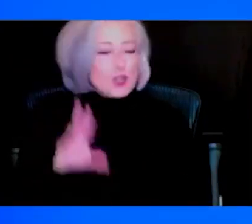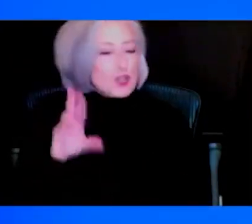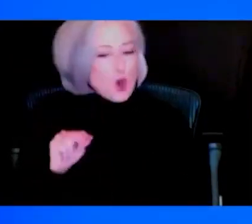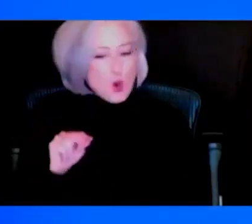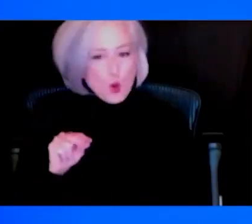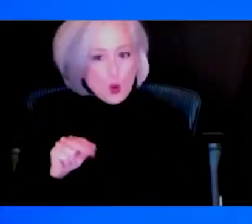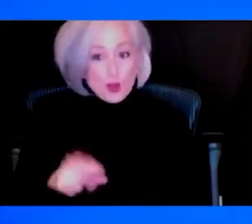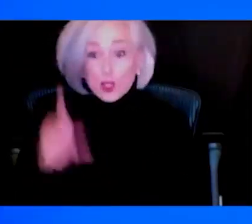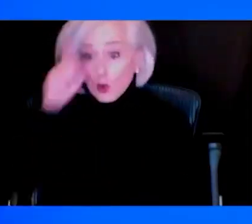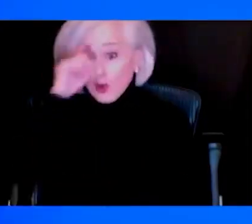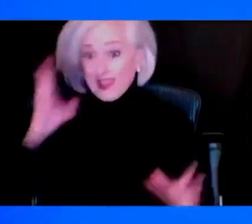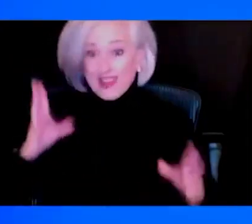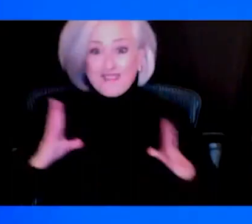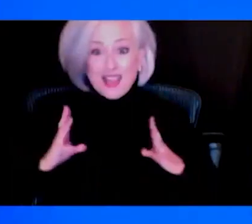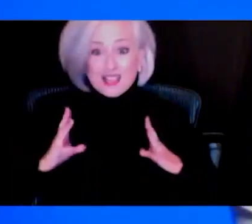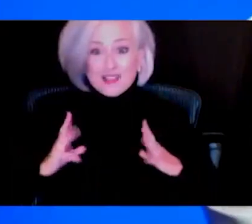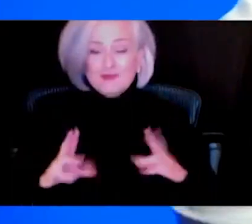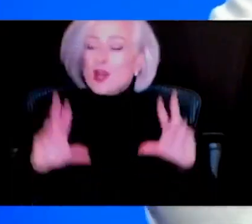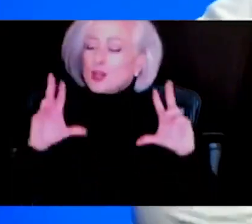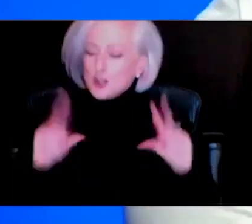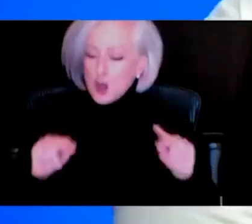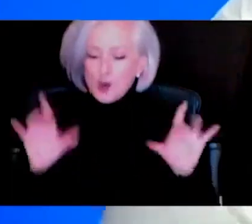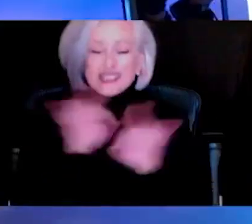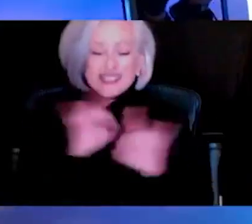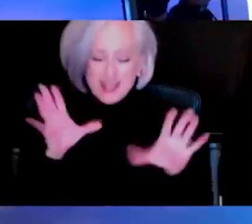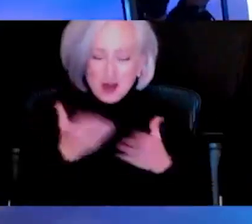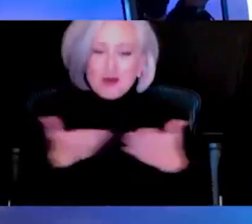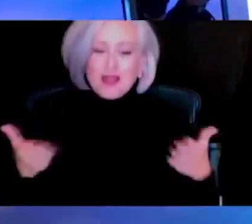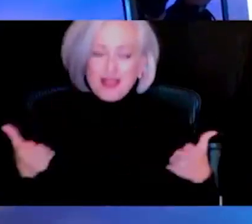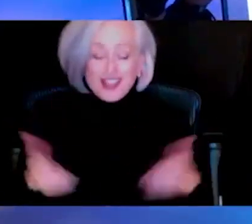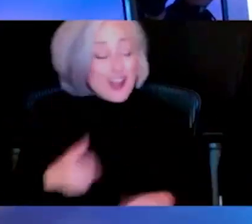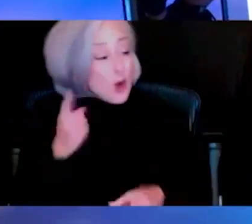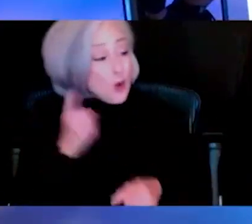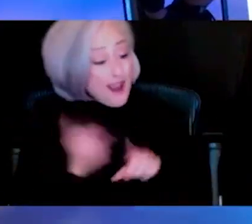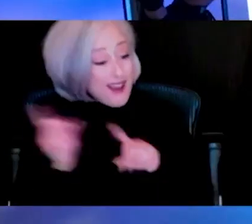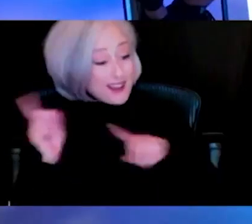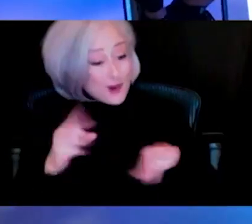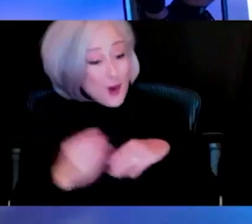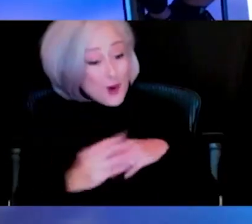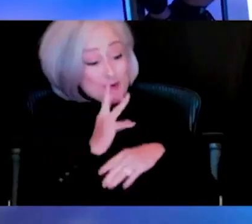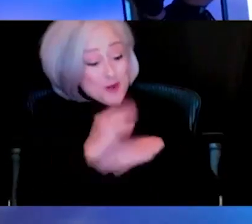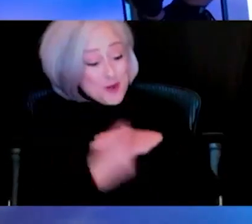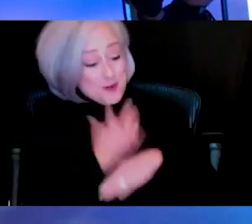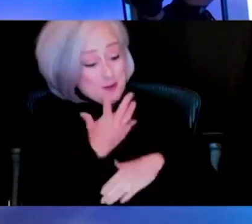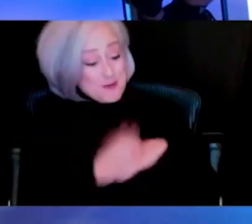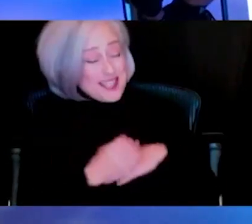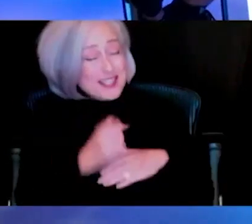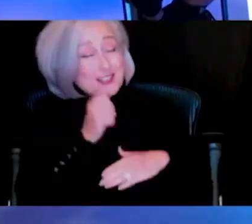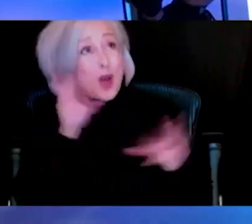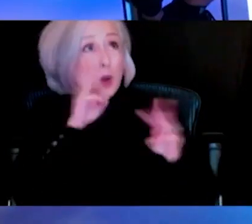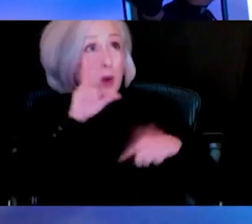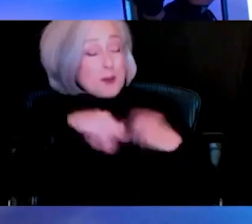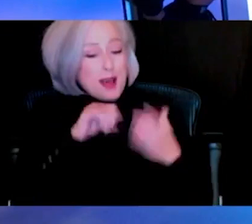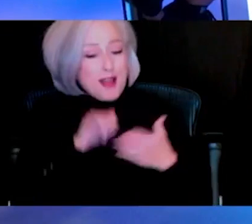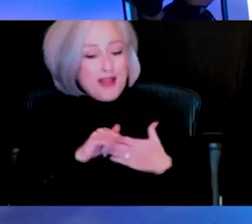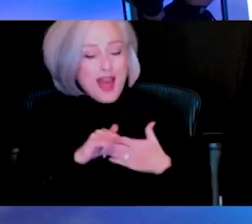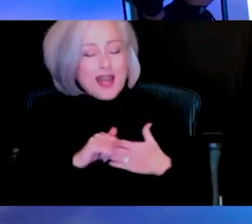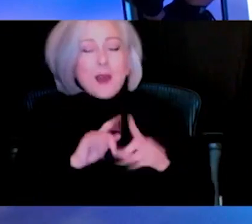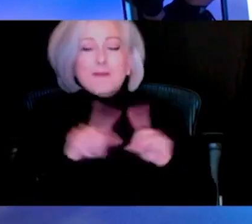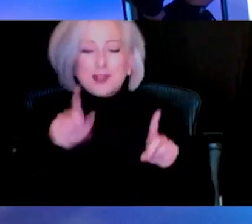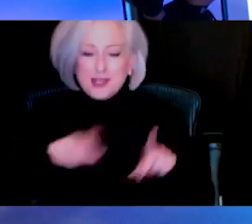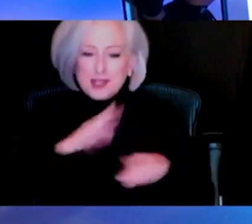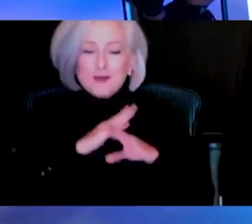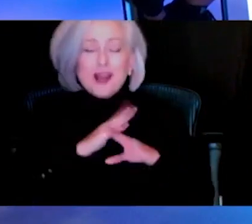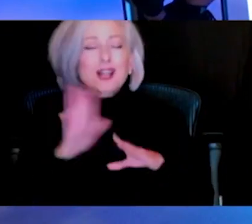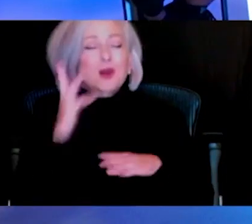no, it's just Right. a terrible thing for your And it skin. is. You're right. You go to the beach, you don't have to worry all about that, but you're protecting this, your beautiful skin, and it